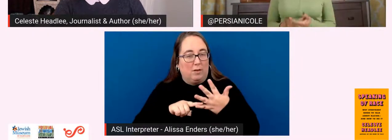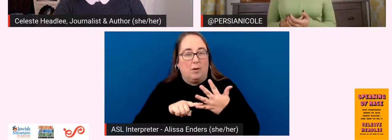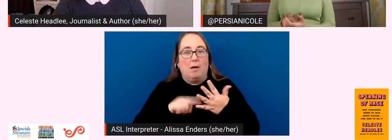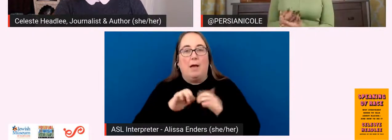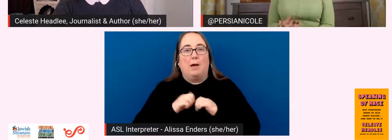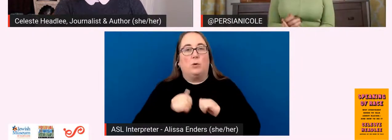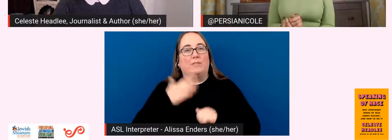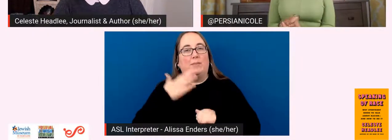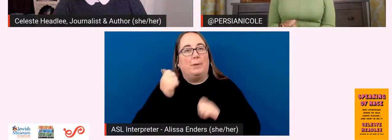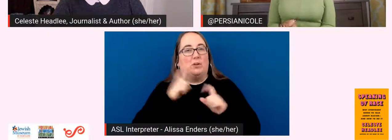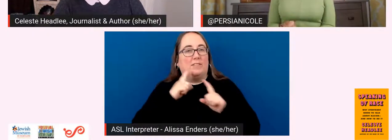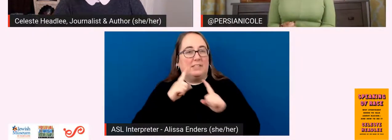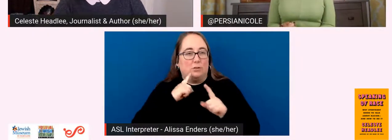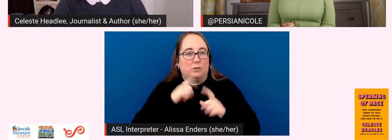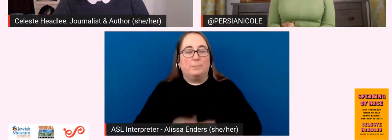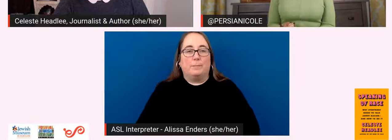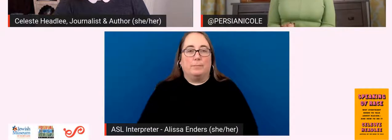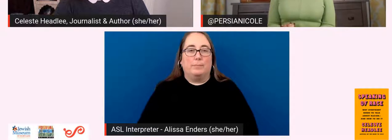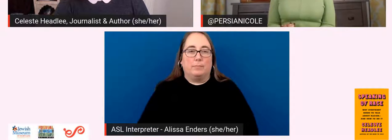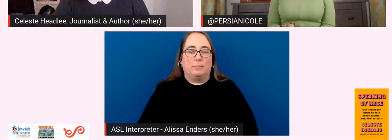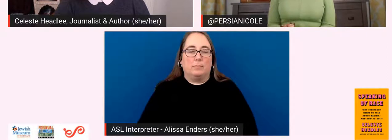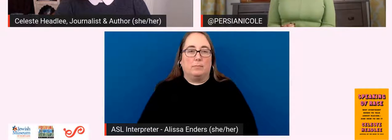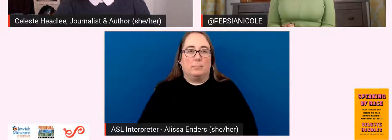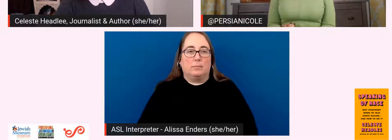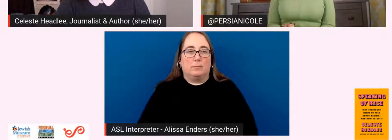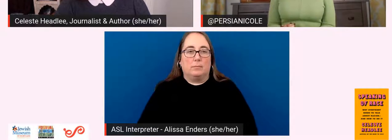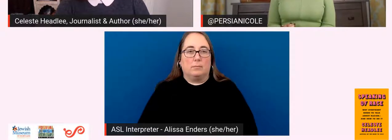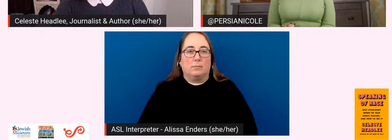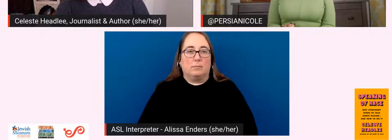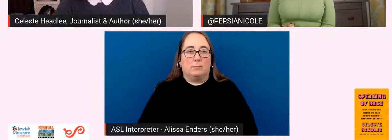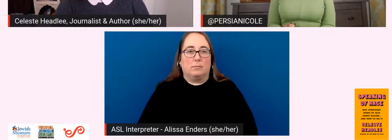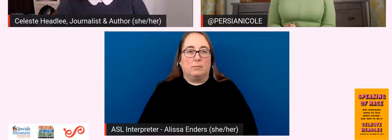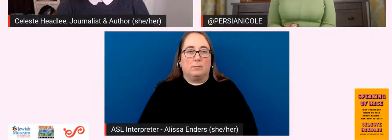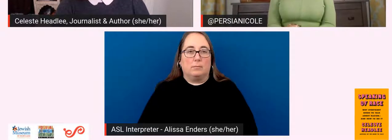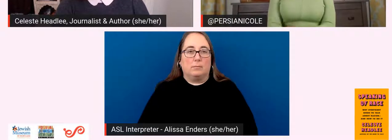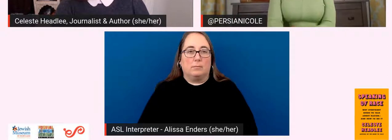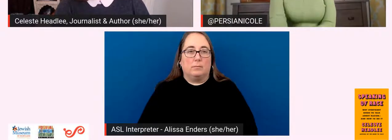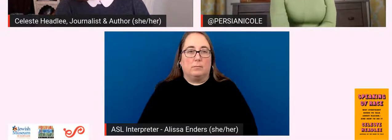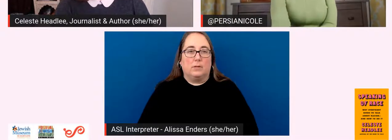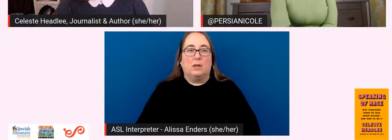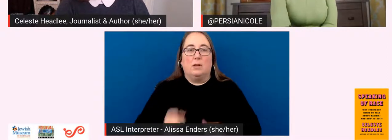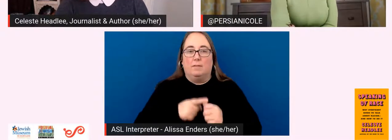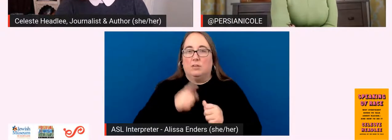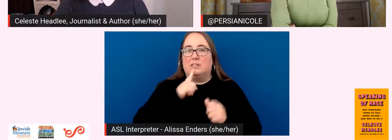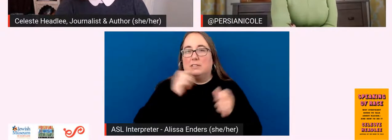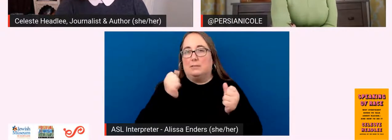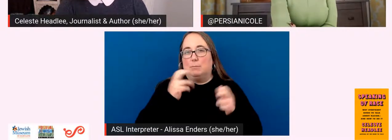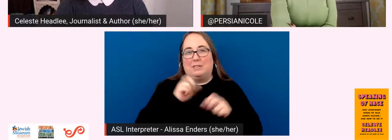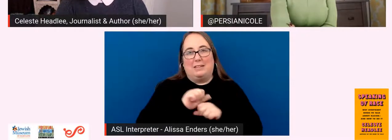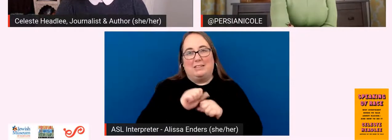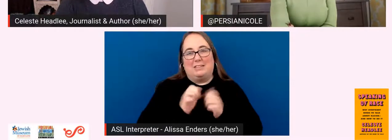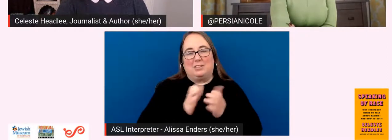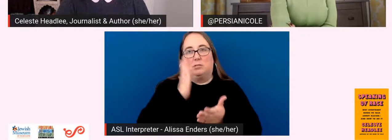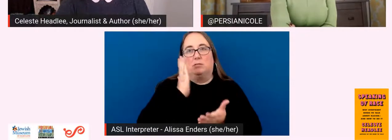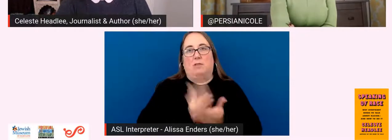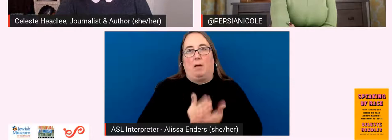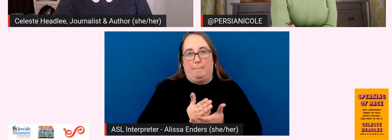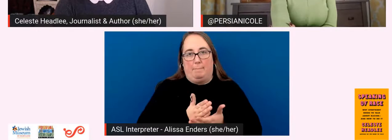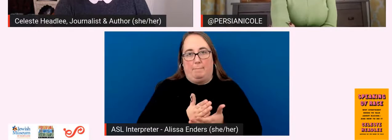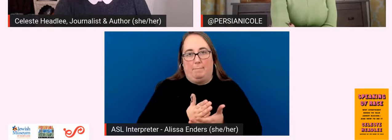have that better conversation? I mean, one of the first ones is multitasking. Stop trying to do